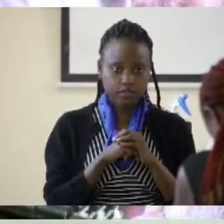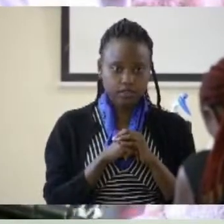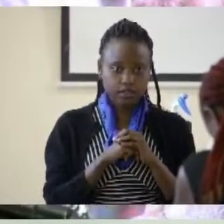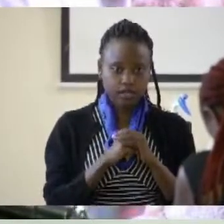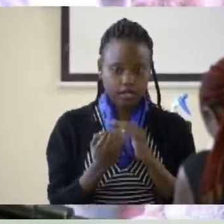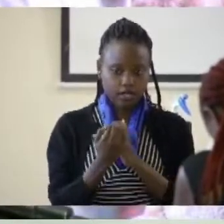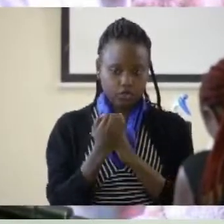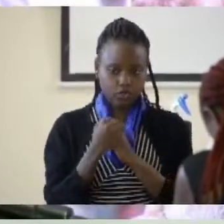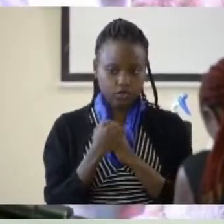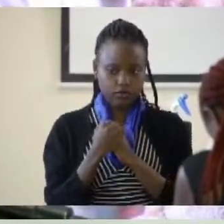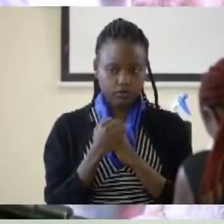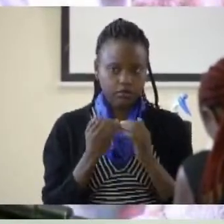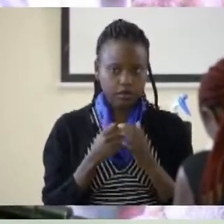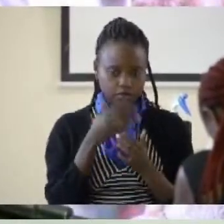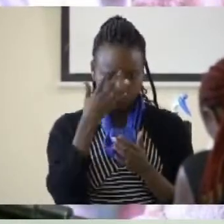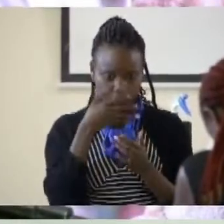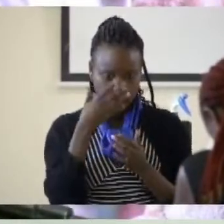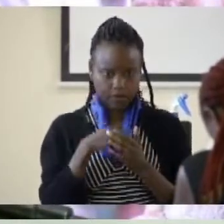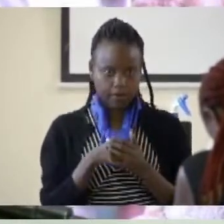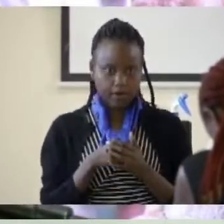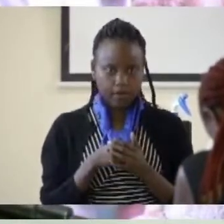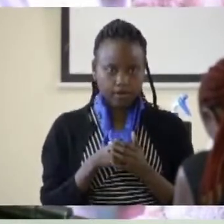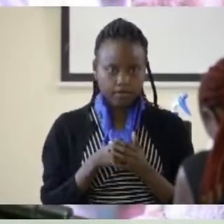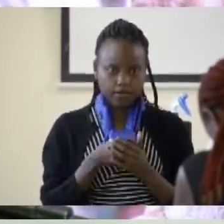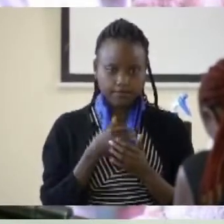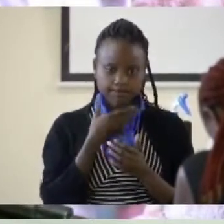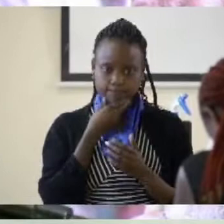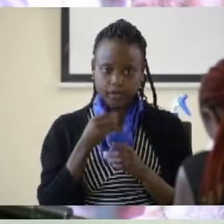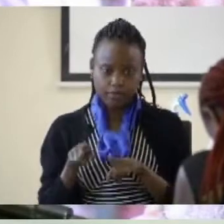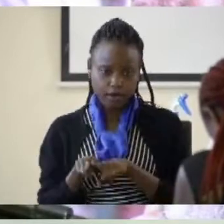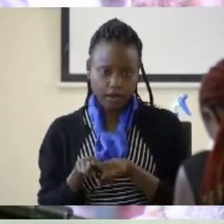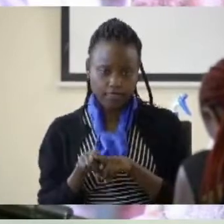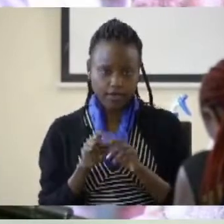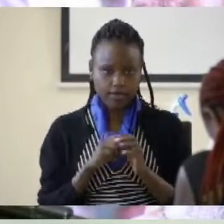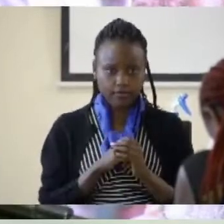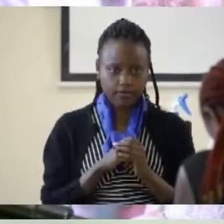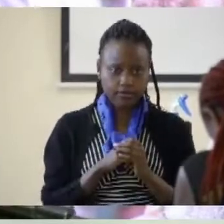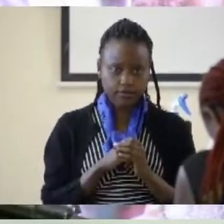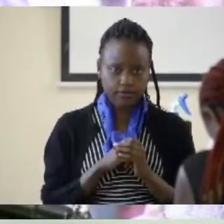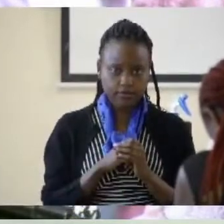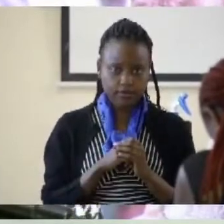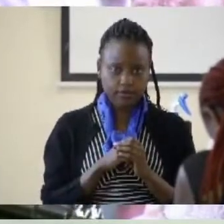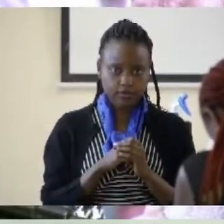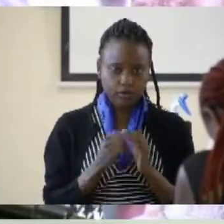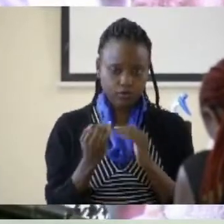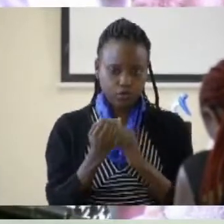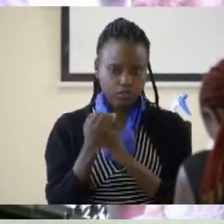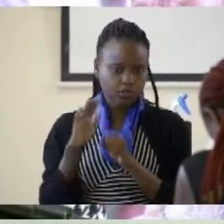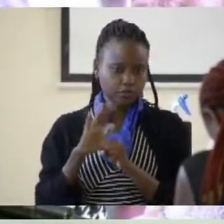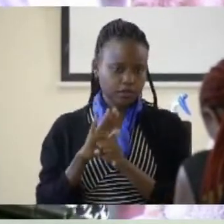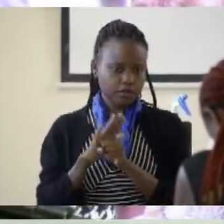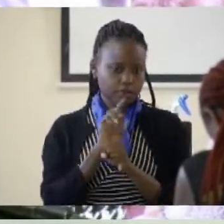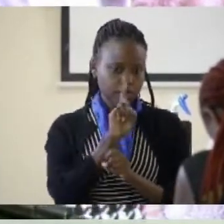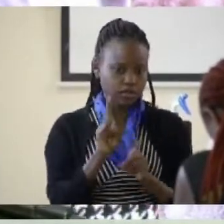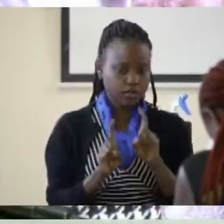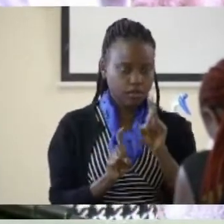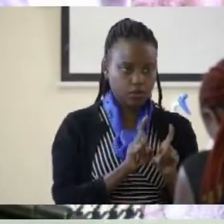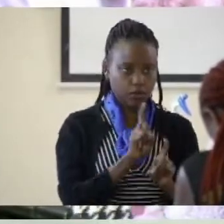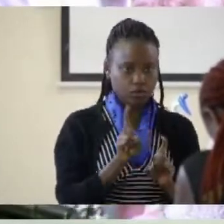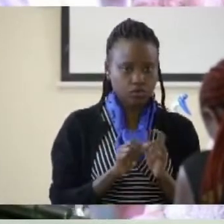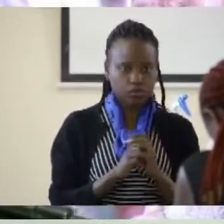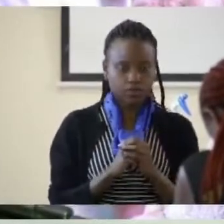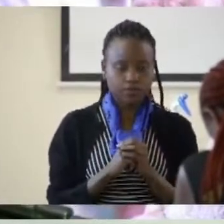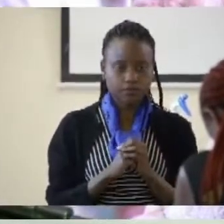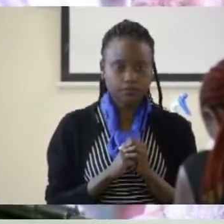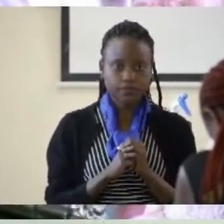is this going to embarrass my brother? Is this going to brush his ego? So those kinds of things.